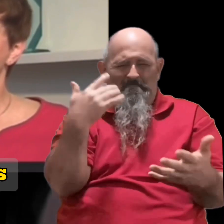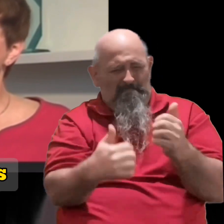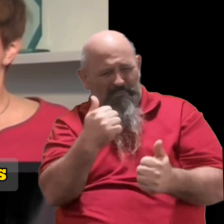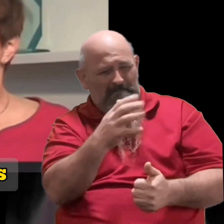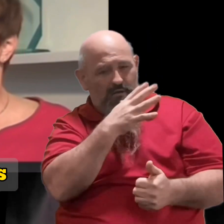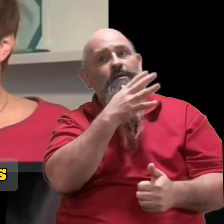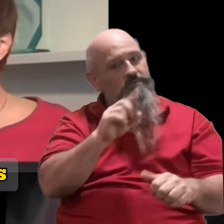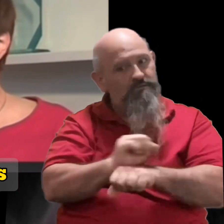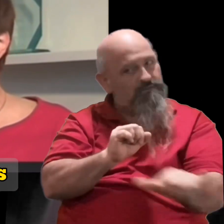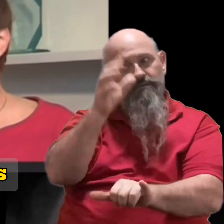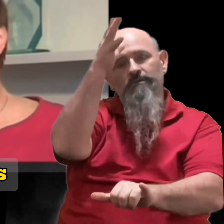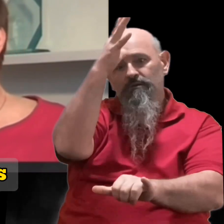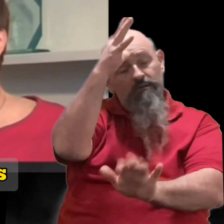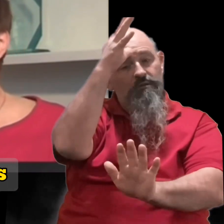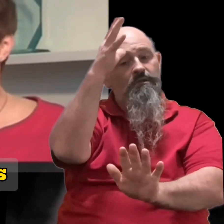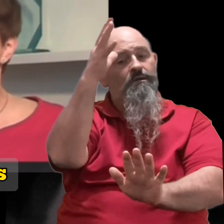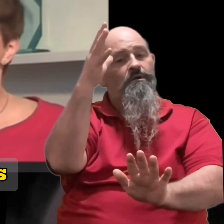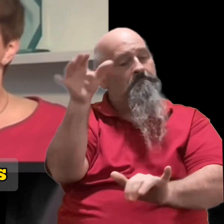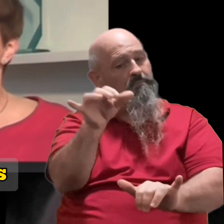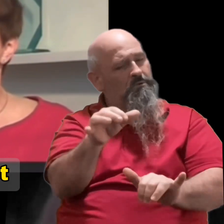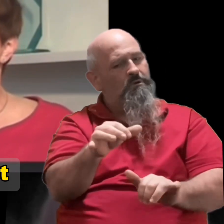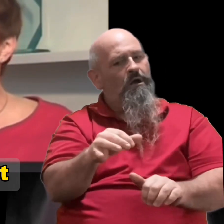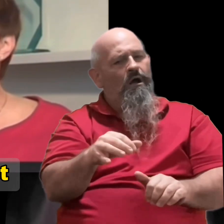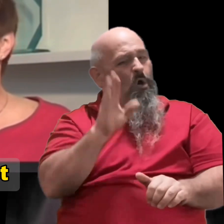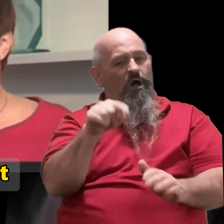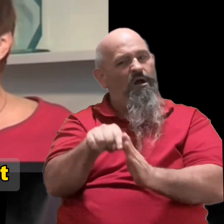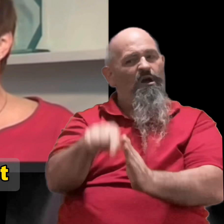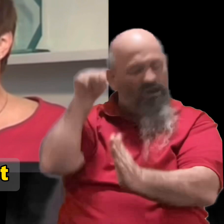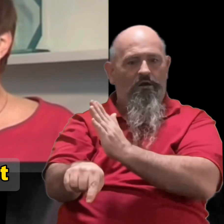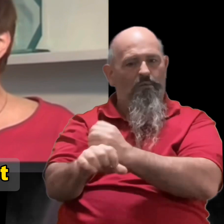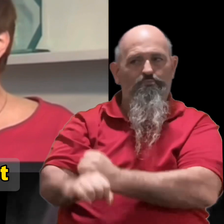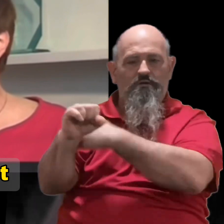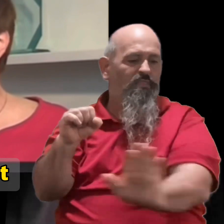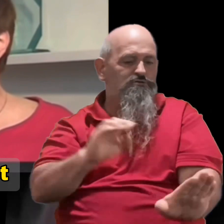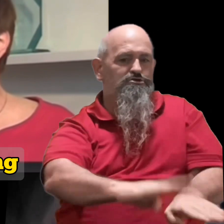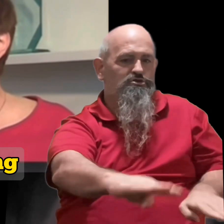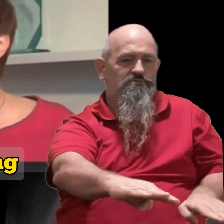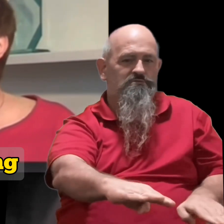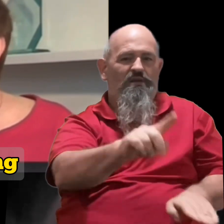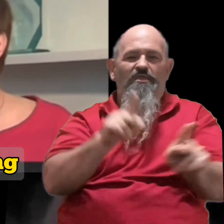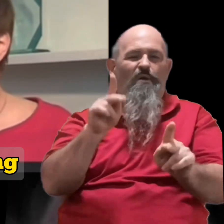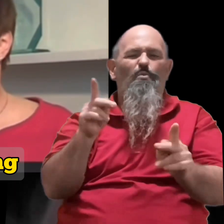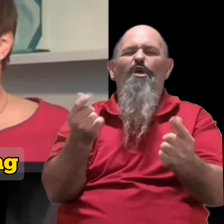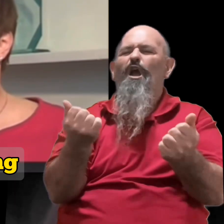Because most mothers, and indeed fathers, would kill to protect their children.